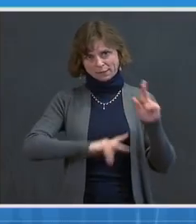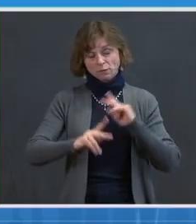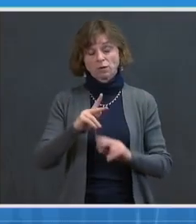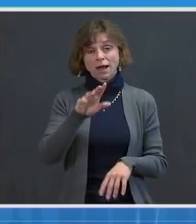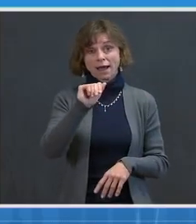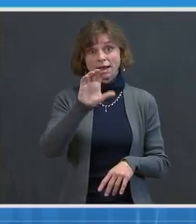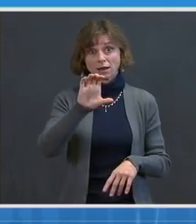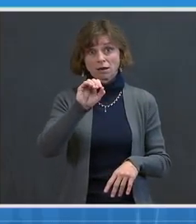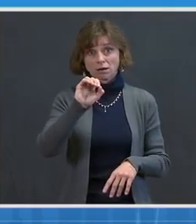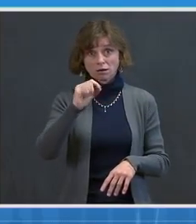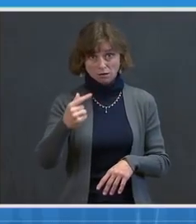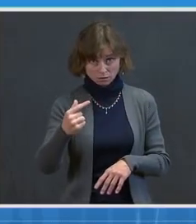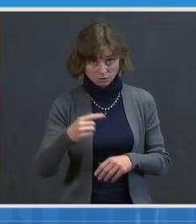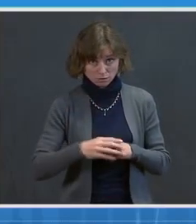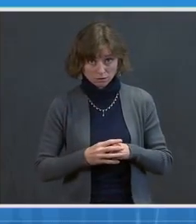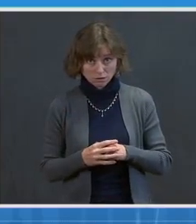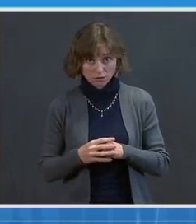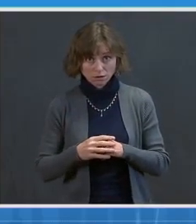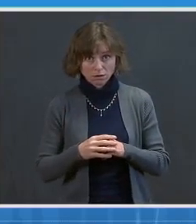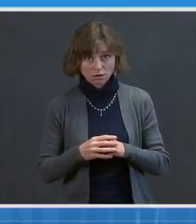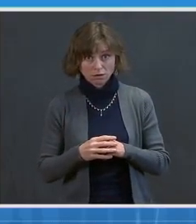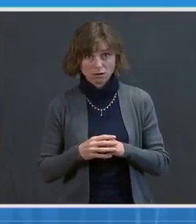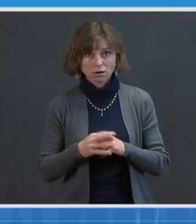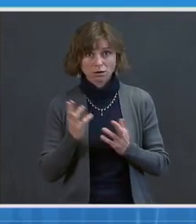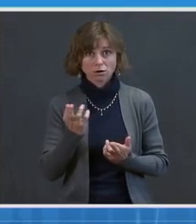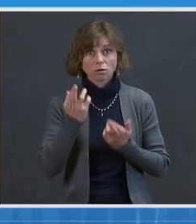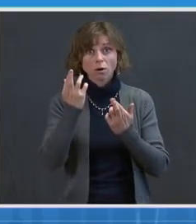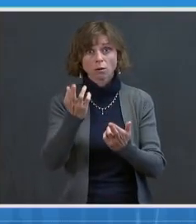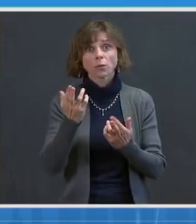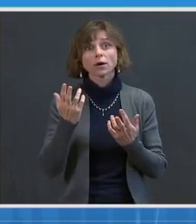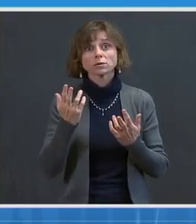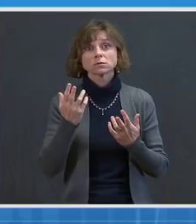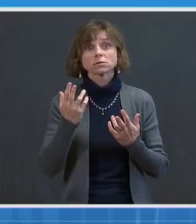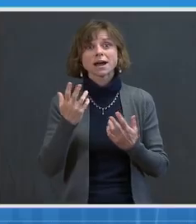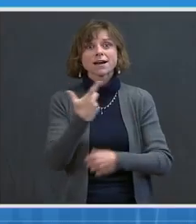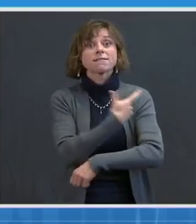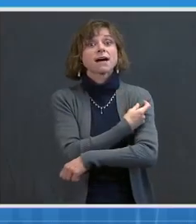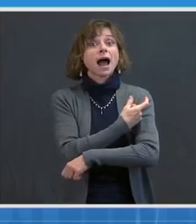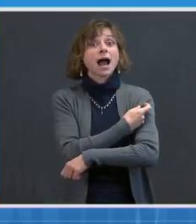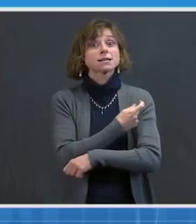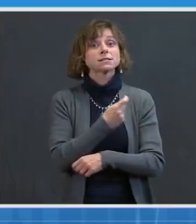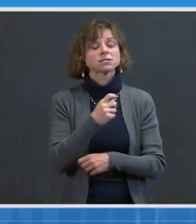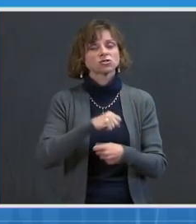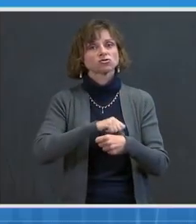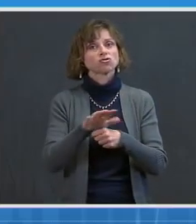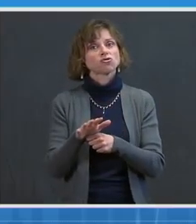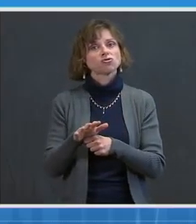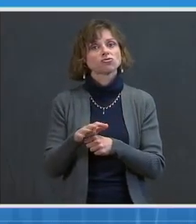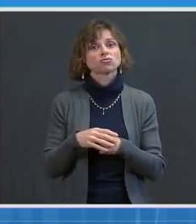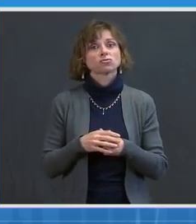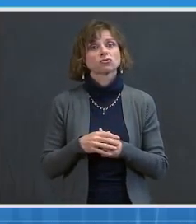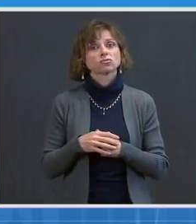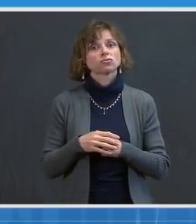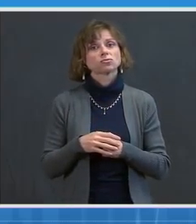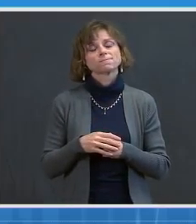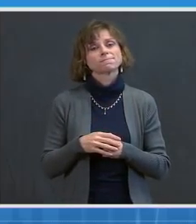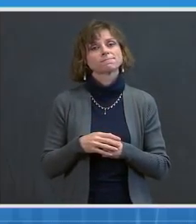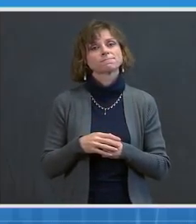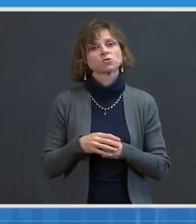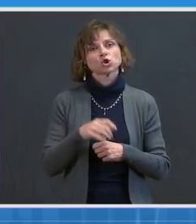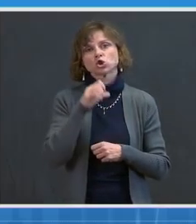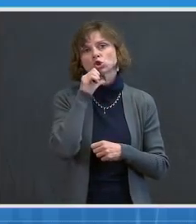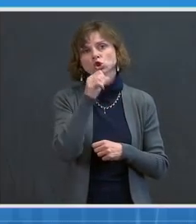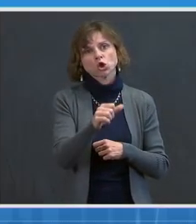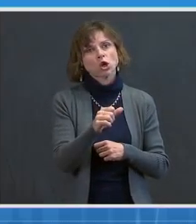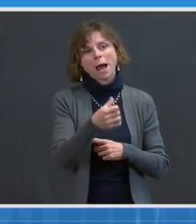and Gynecology, ACOG, recommends that vaccines of SARS-CoV-2 should not be withheld from